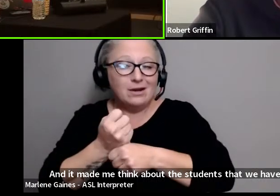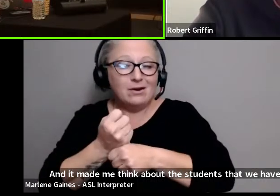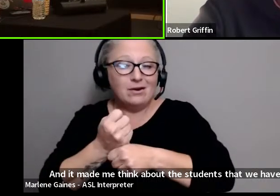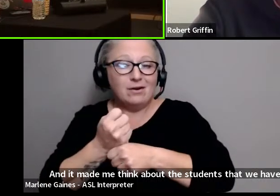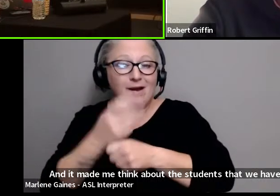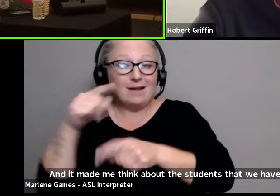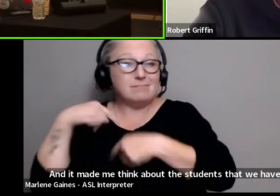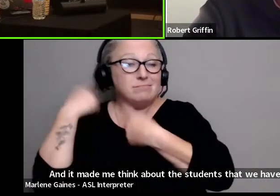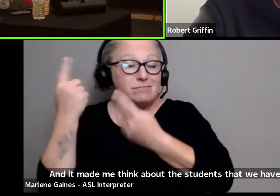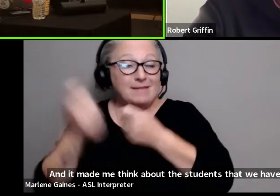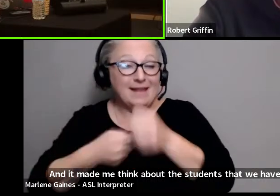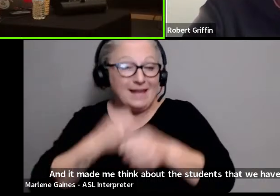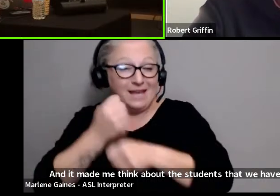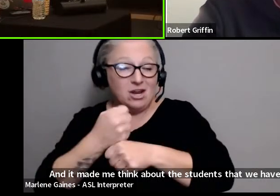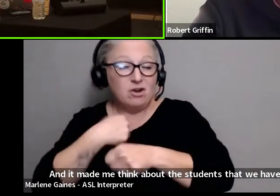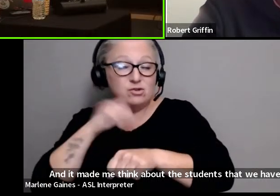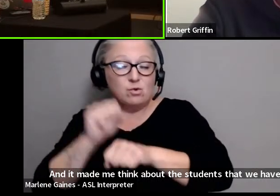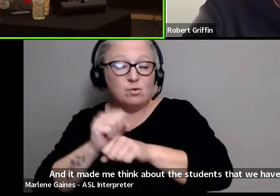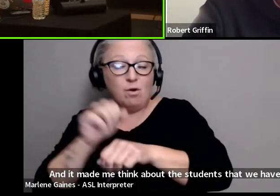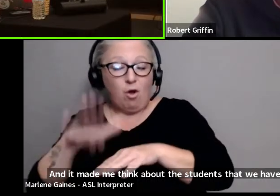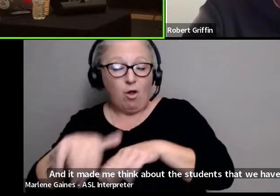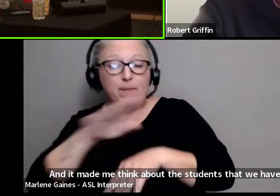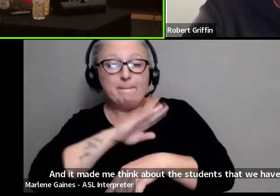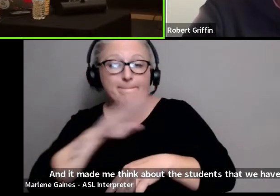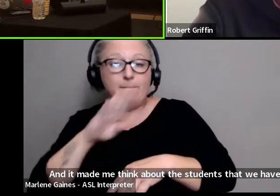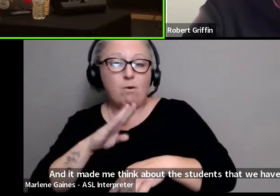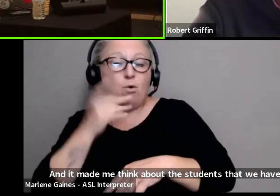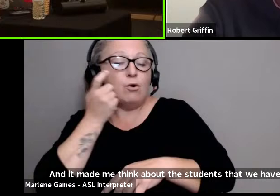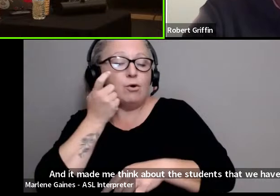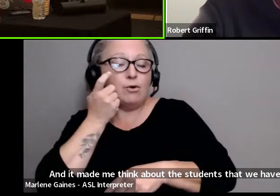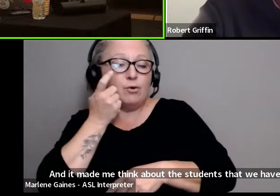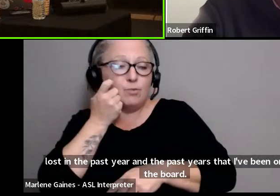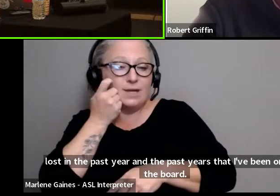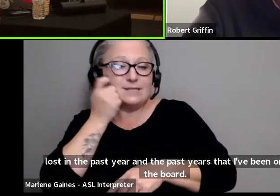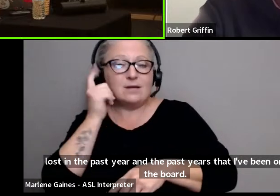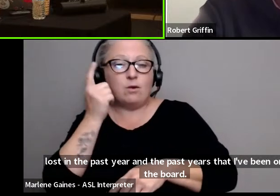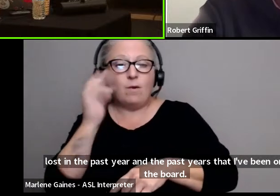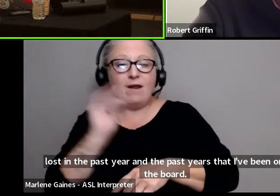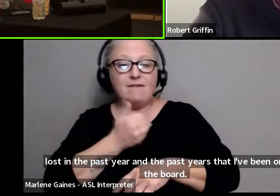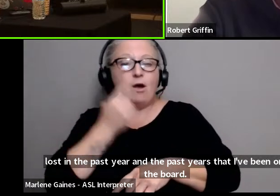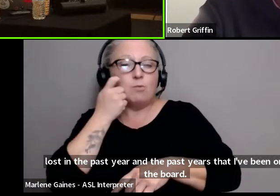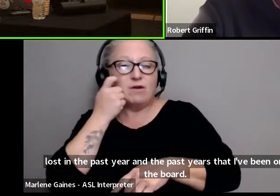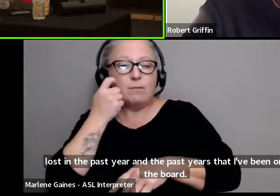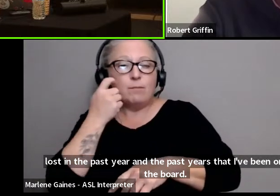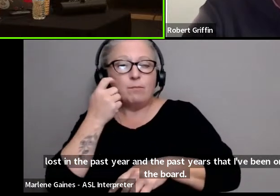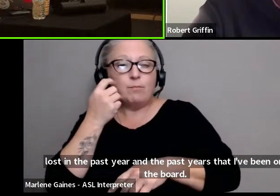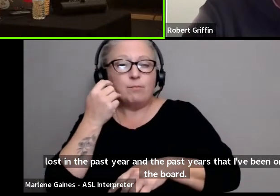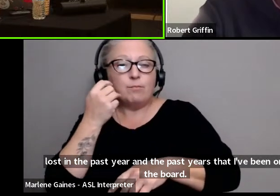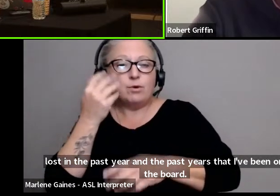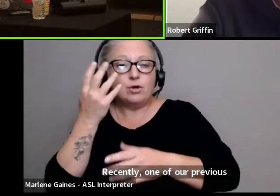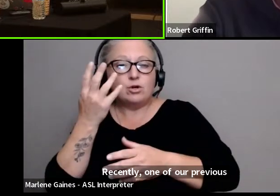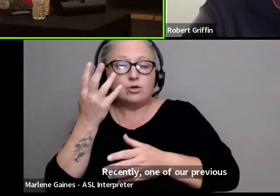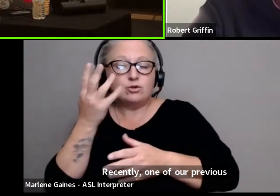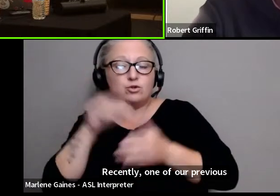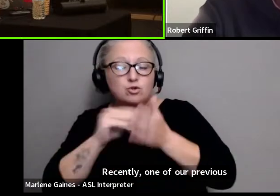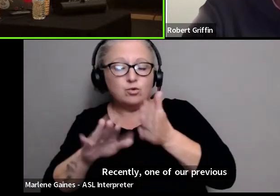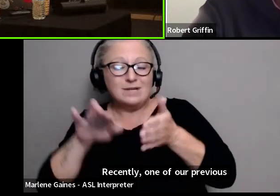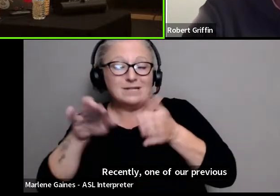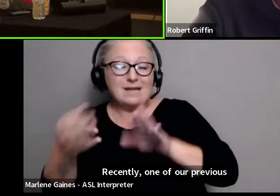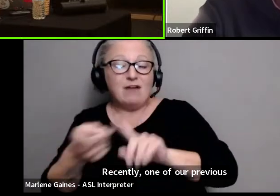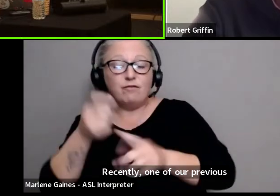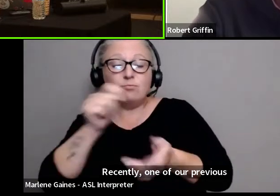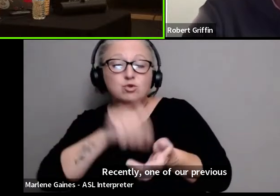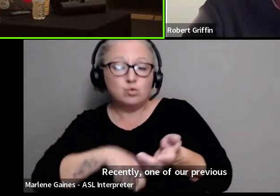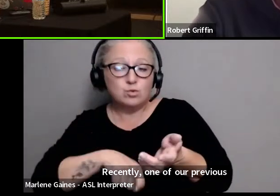years that I've been on the board. Recently, one of our previous students died by suicide,